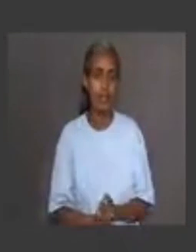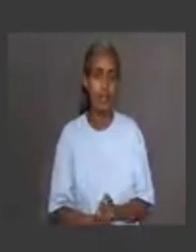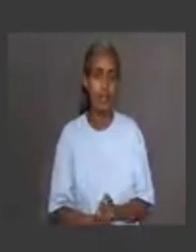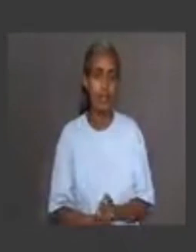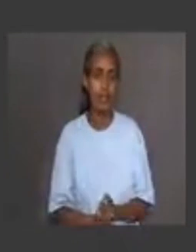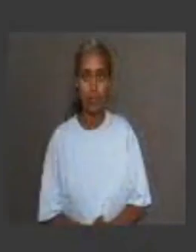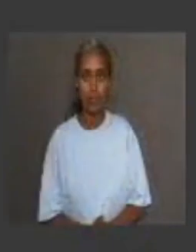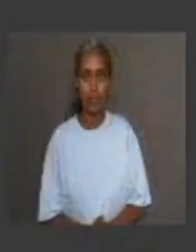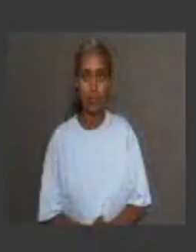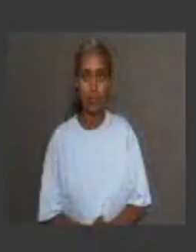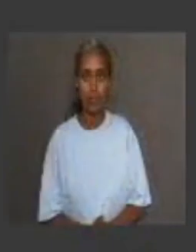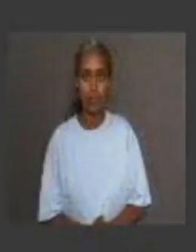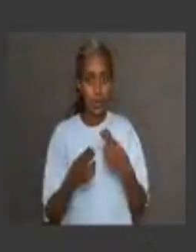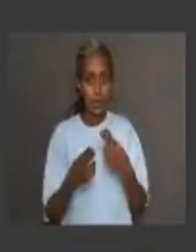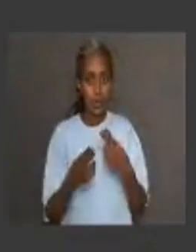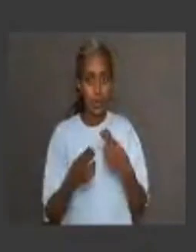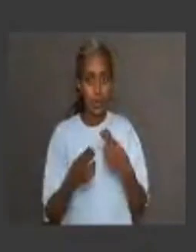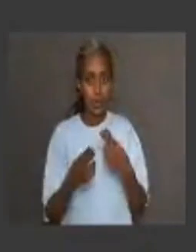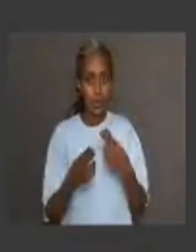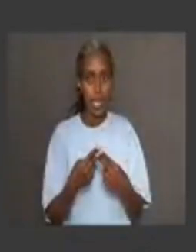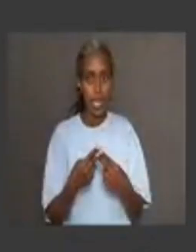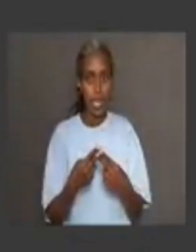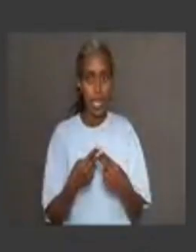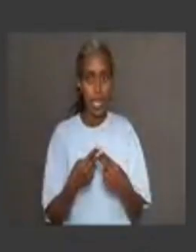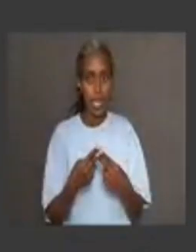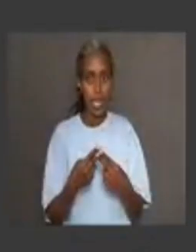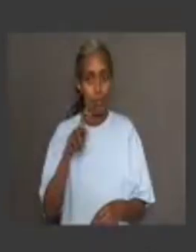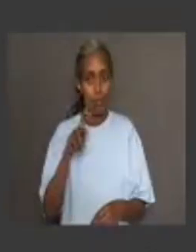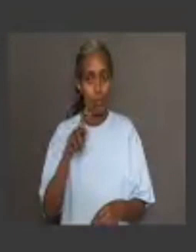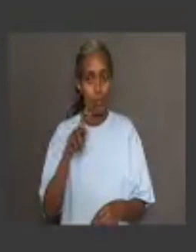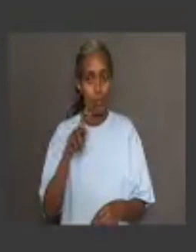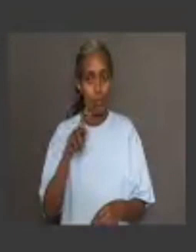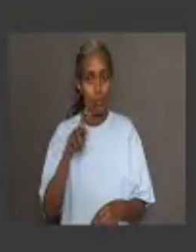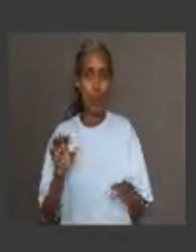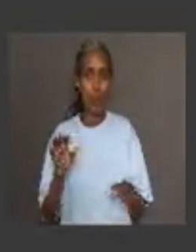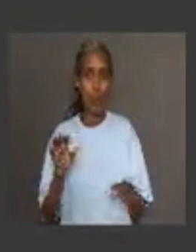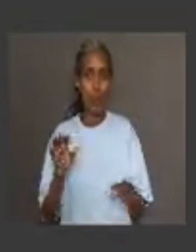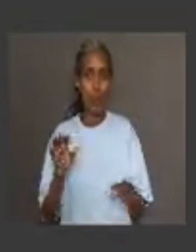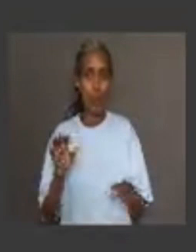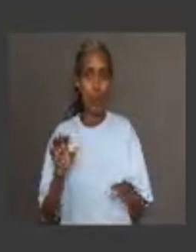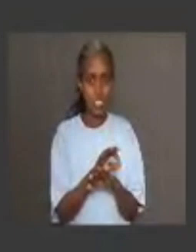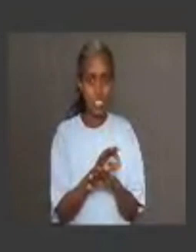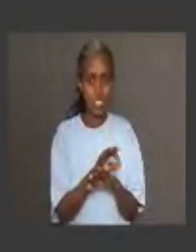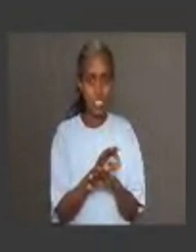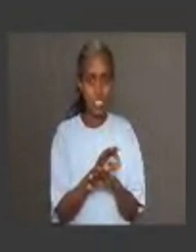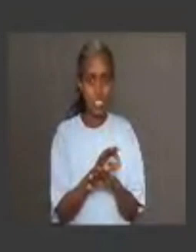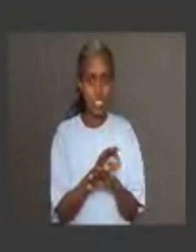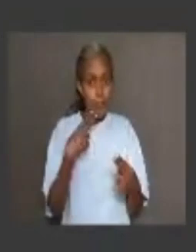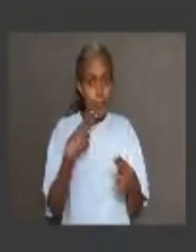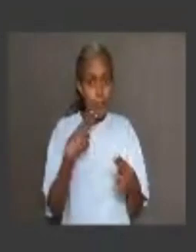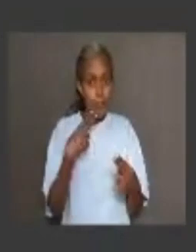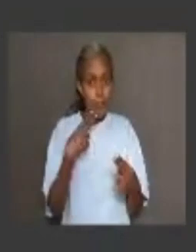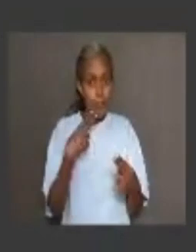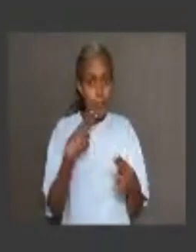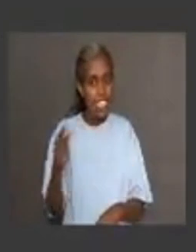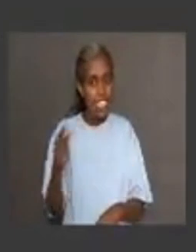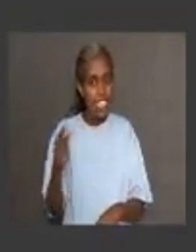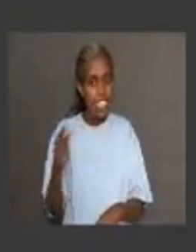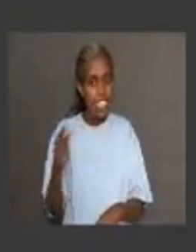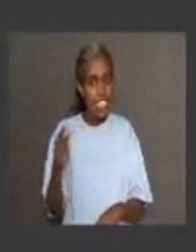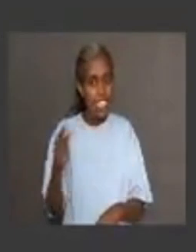To multiply 2 polynomial functions, multiply each term